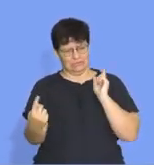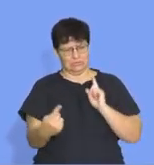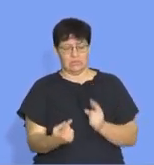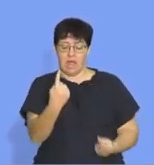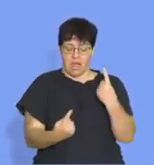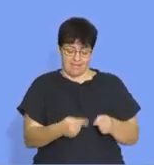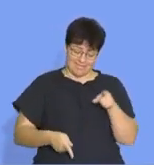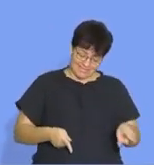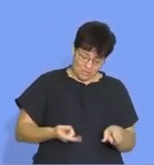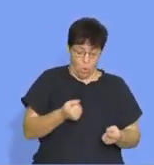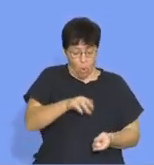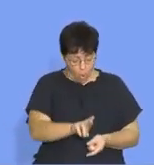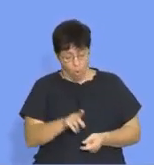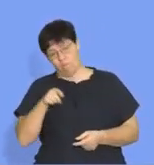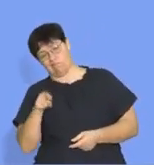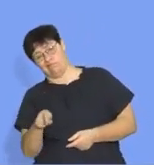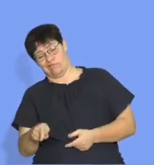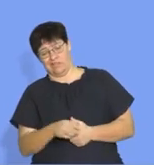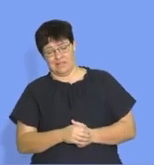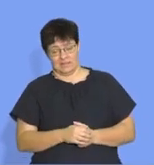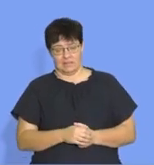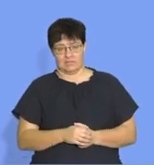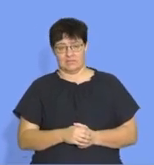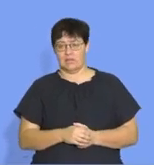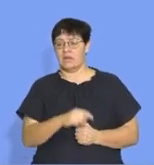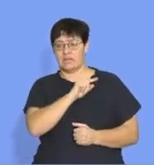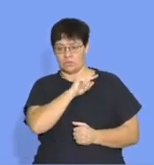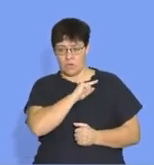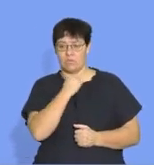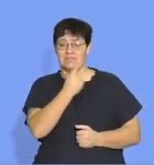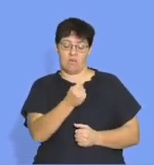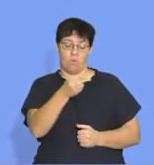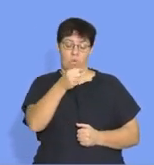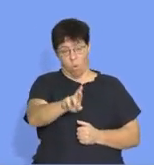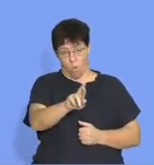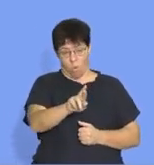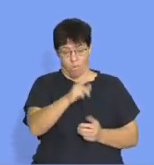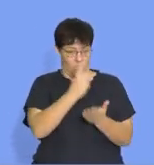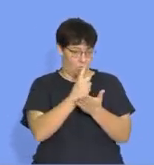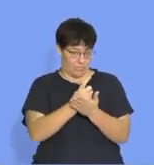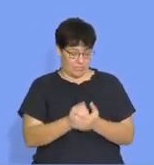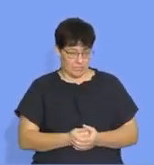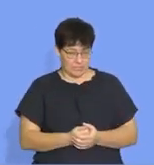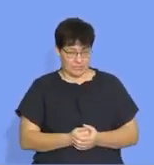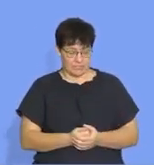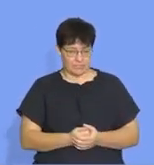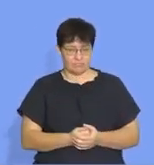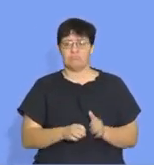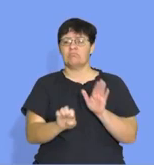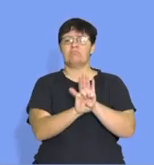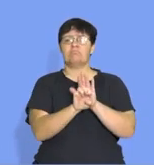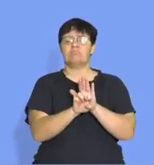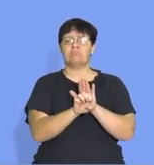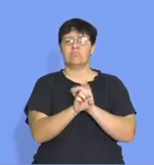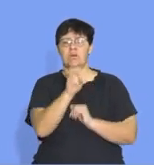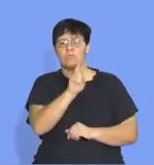be this one or that one. That's why we use the or word. Now, the example of solving